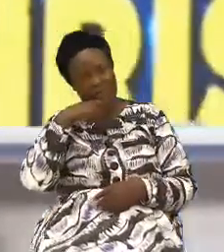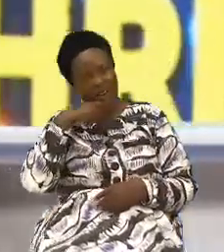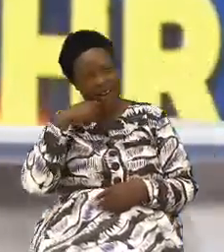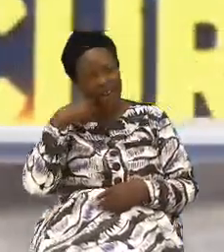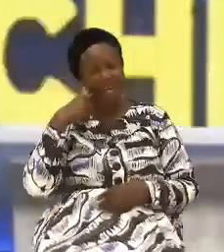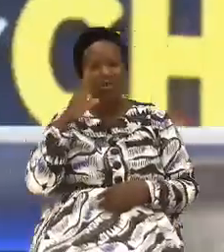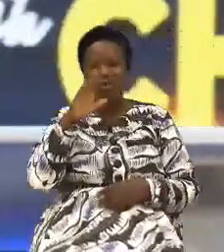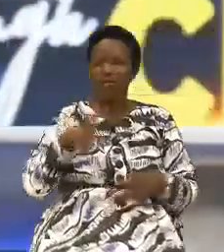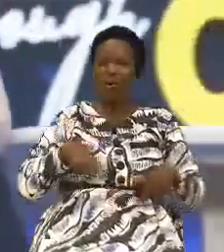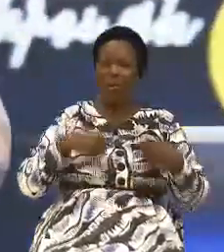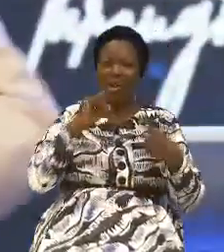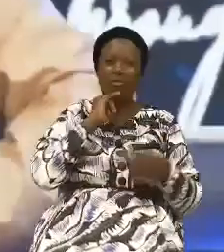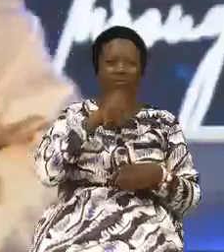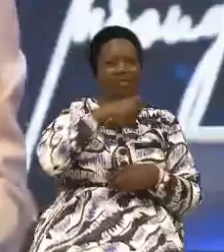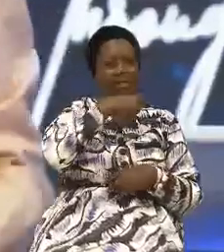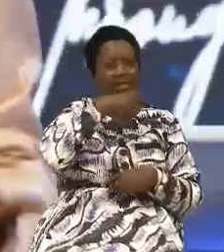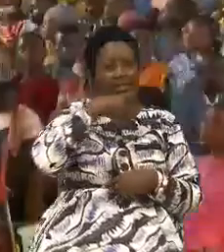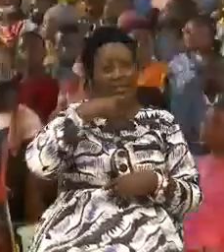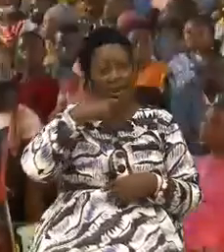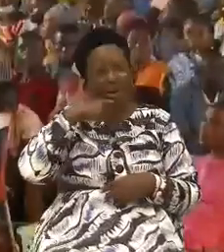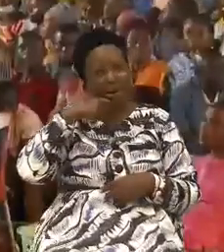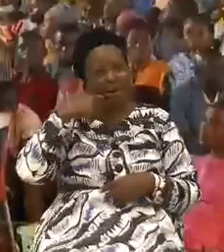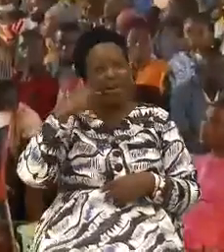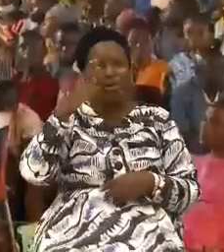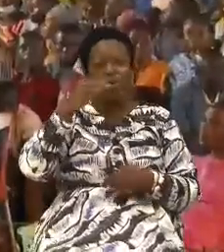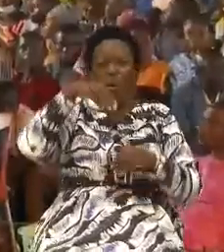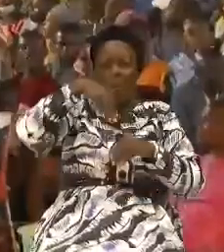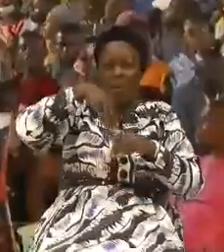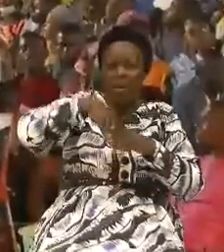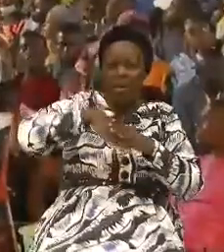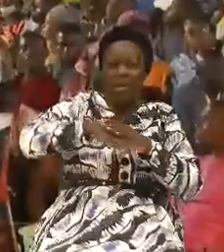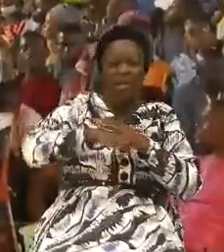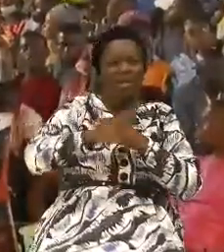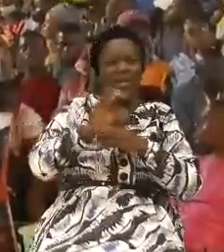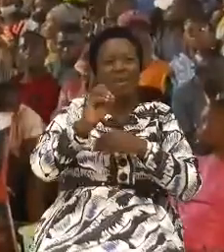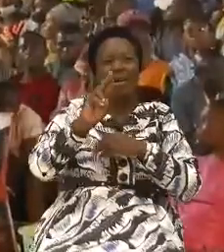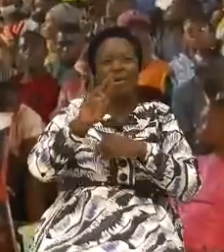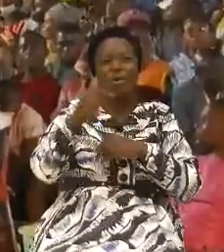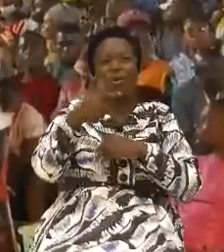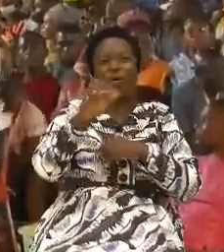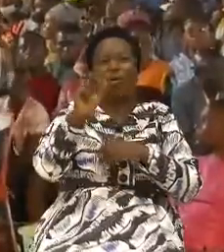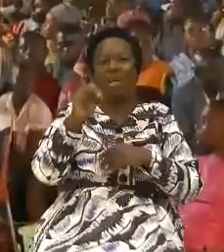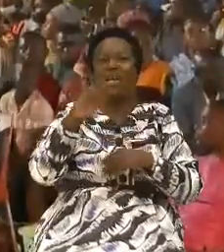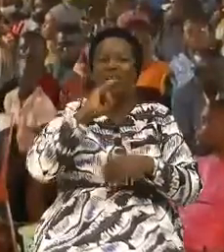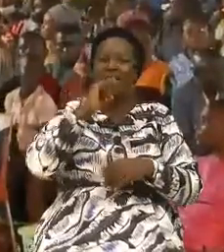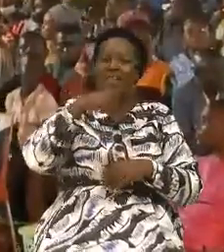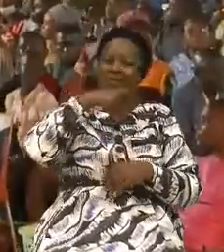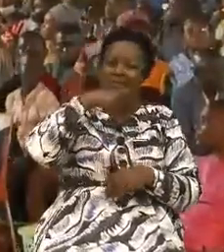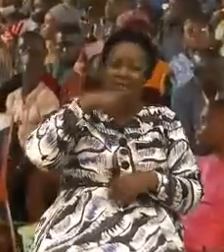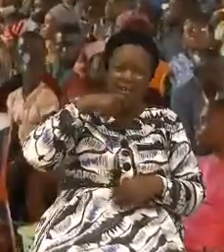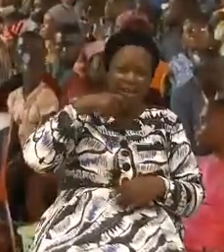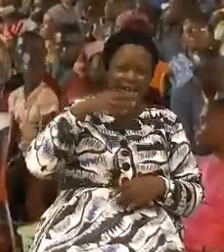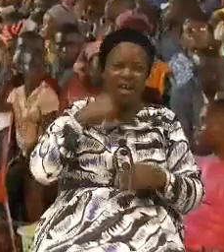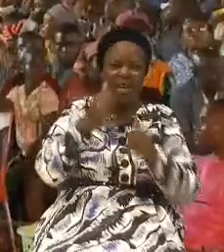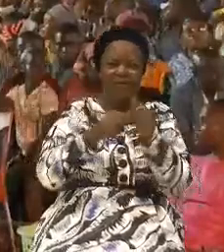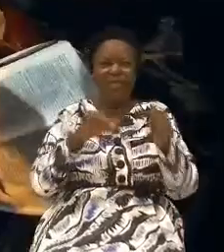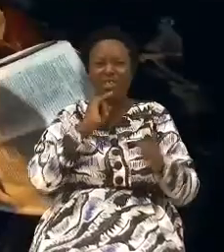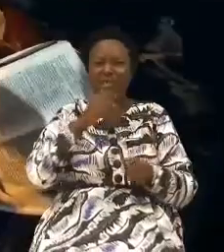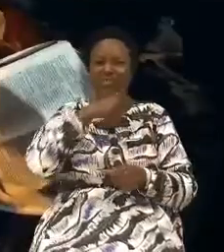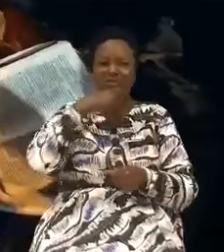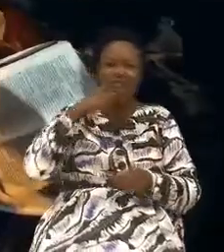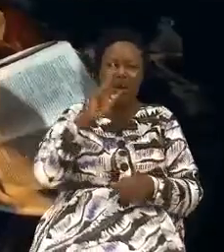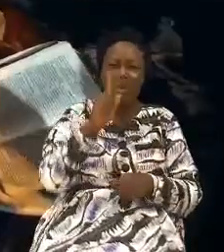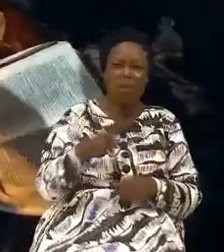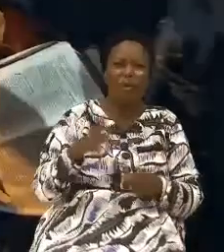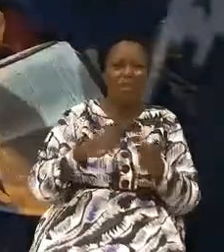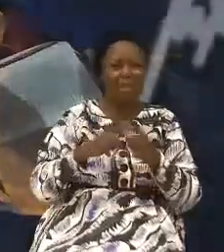dry. Your inner organ is dry. Everything is dried up and it cannot